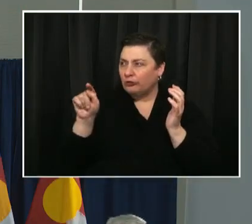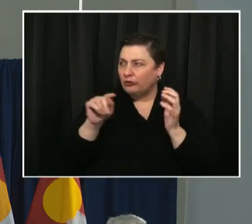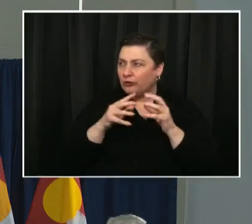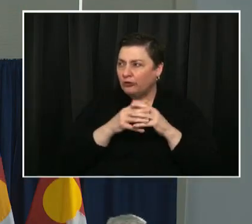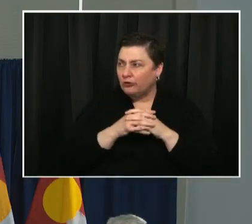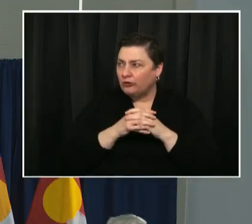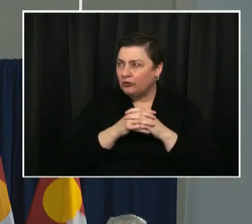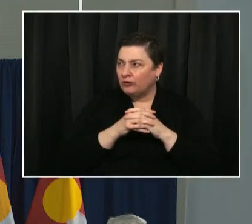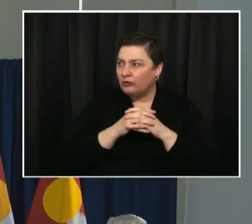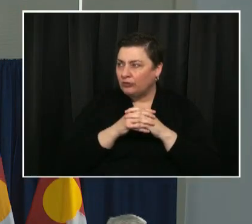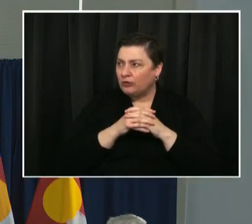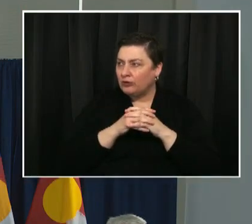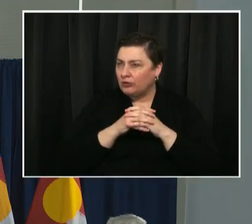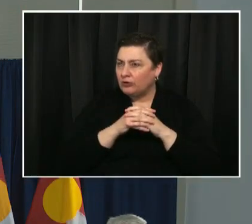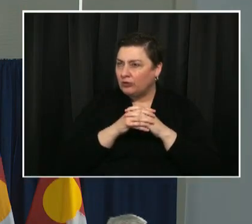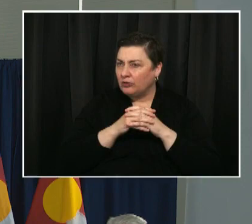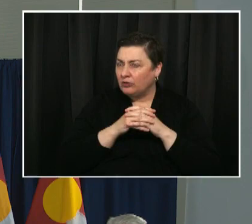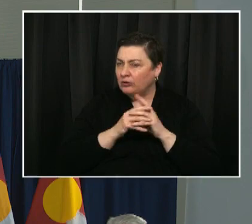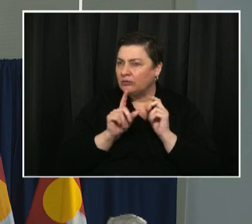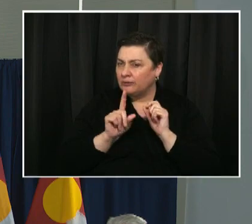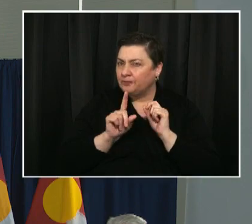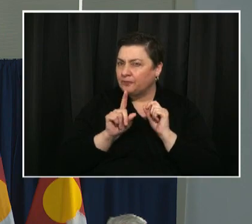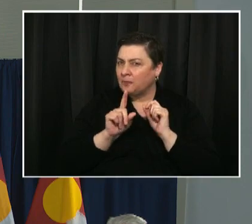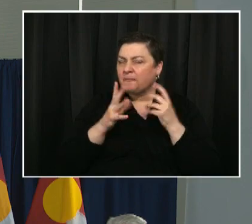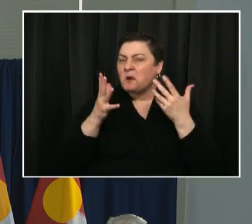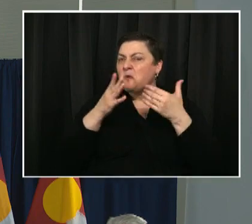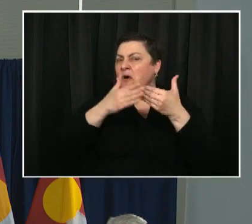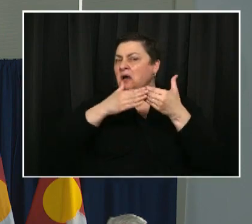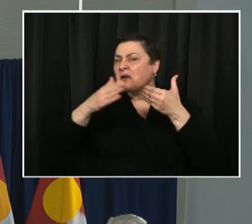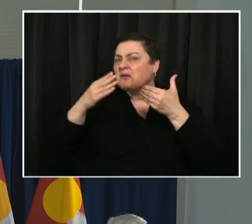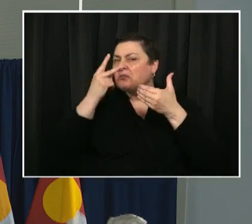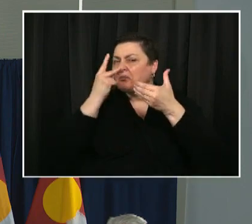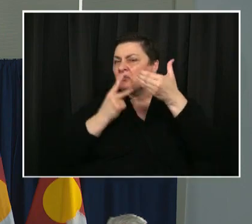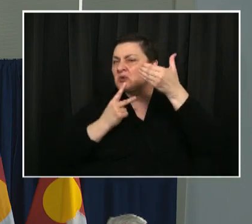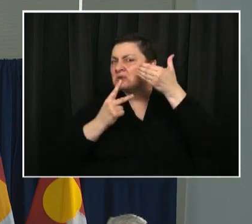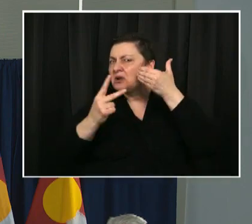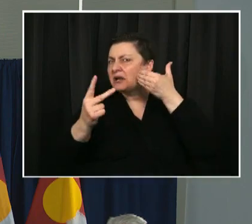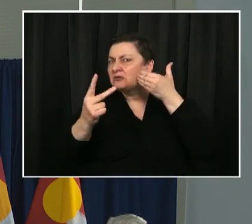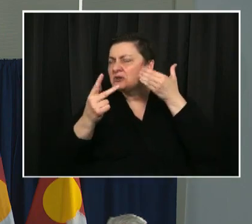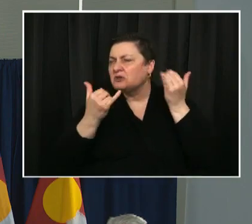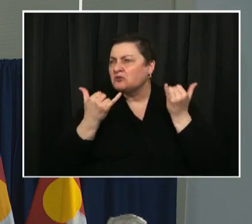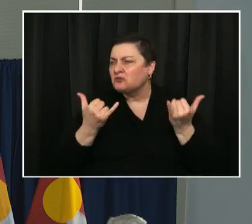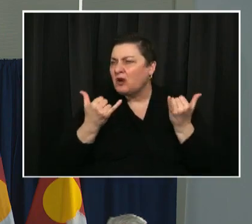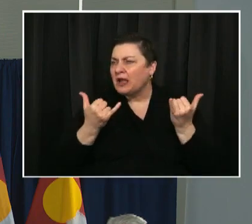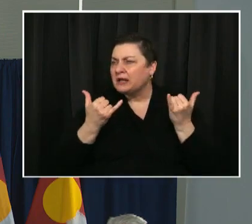uncertainty about what the trajectory is doing right now,